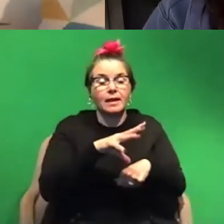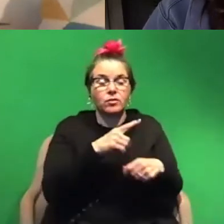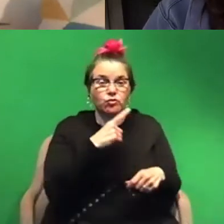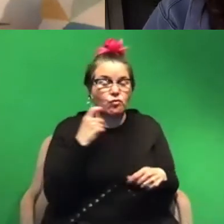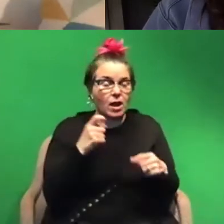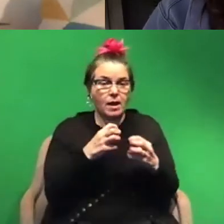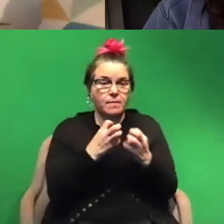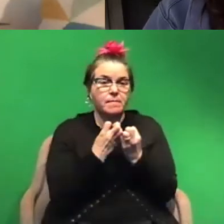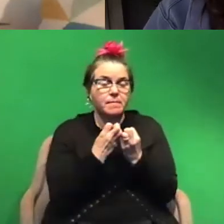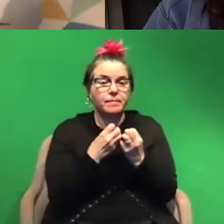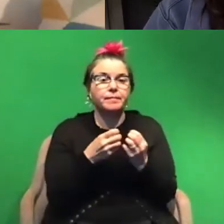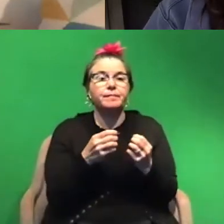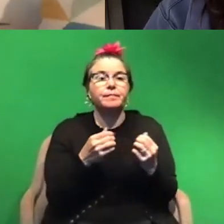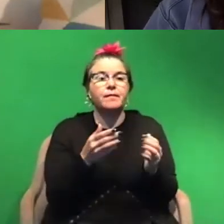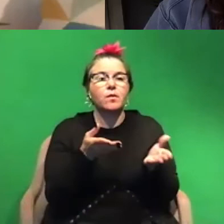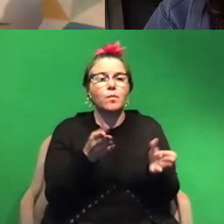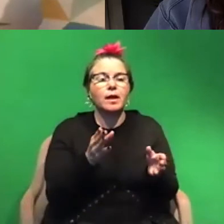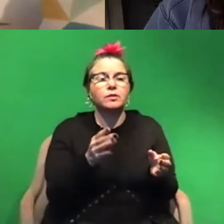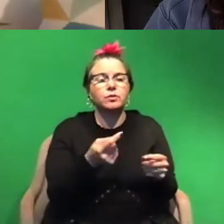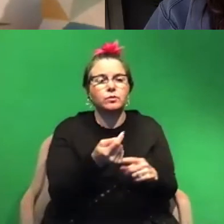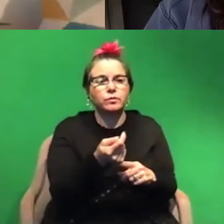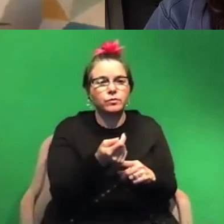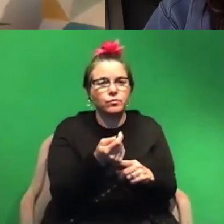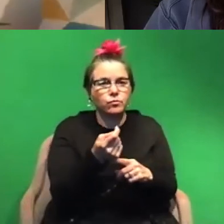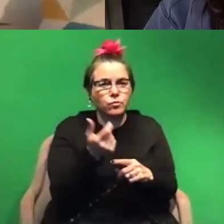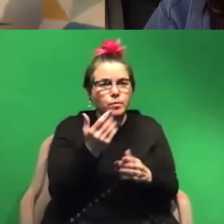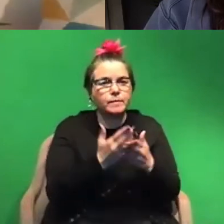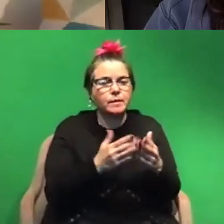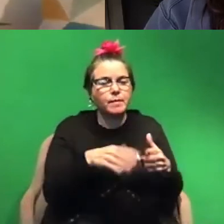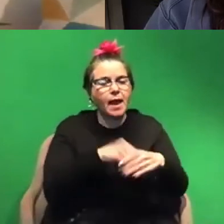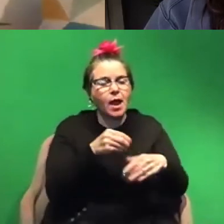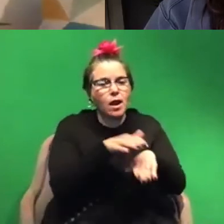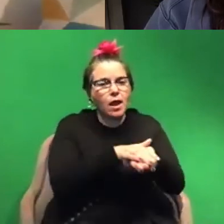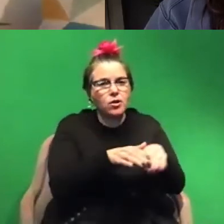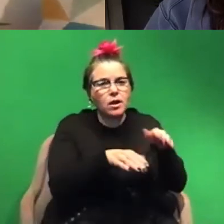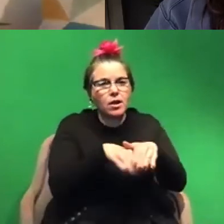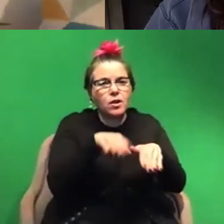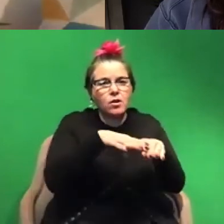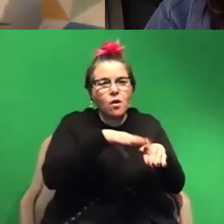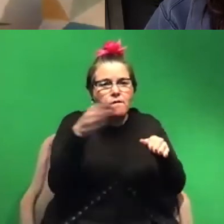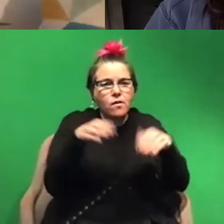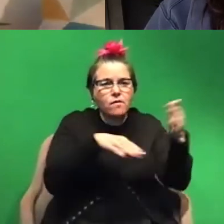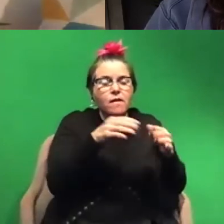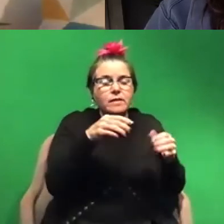and if there's a way to kind of remove some of the outer layers, what you see inside